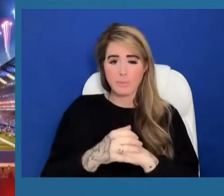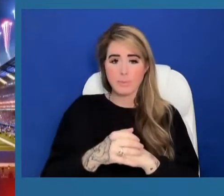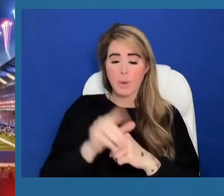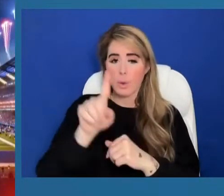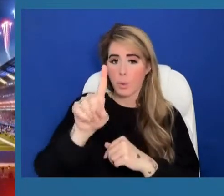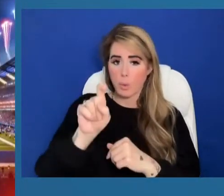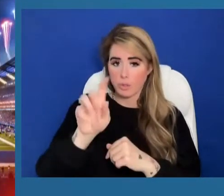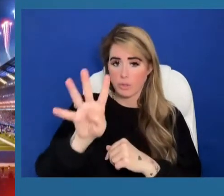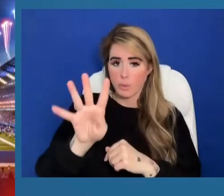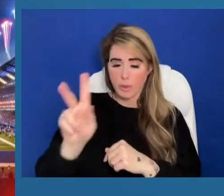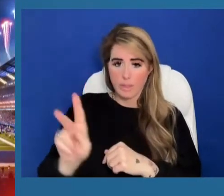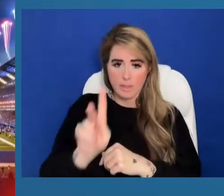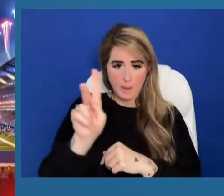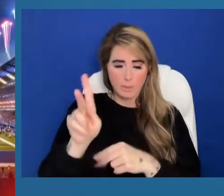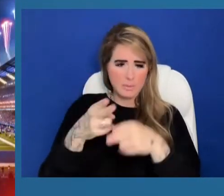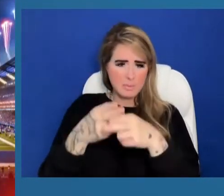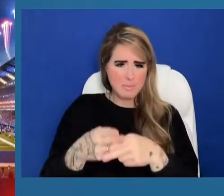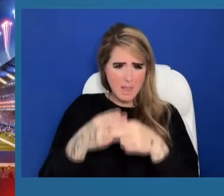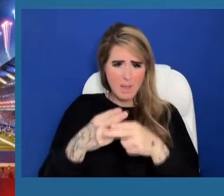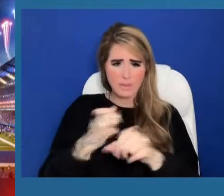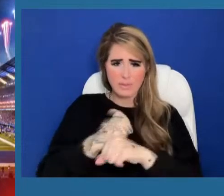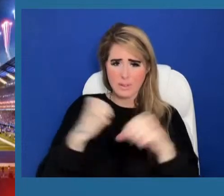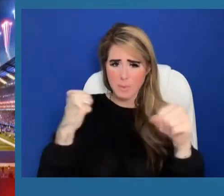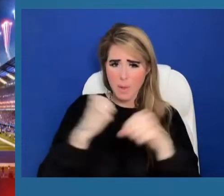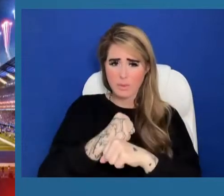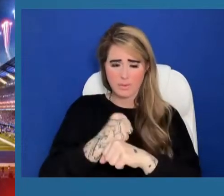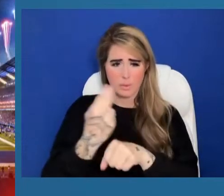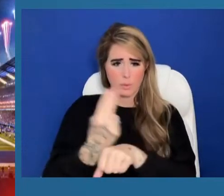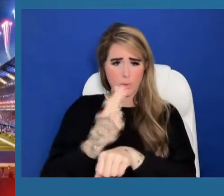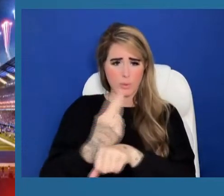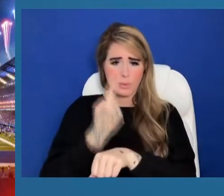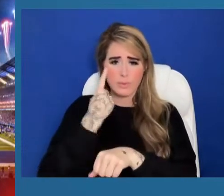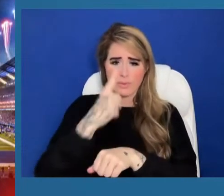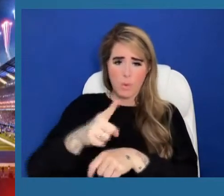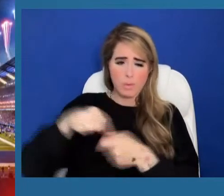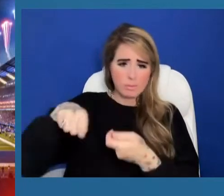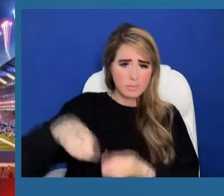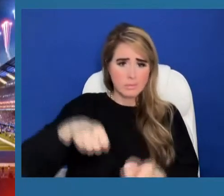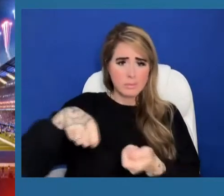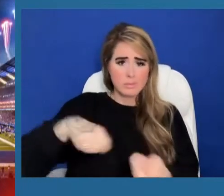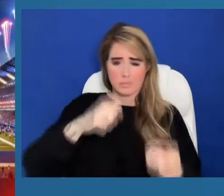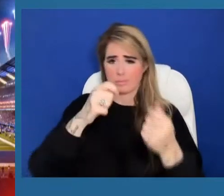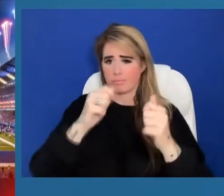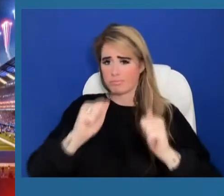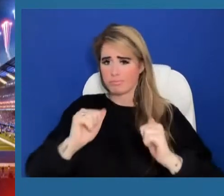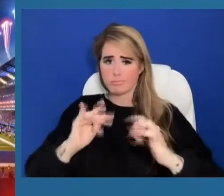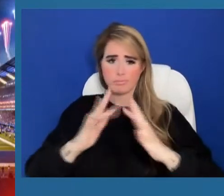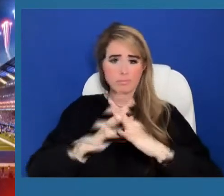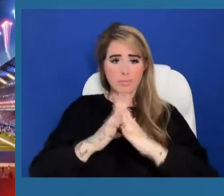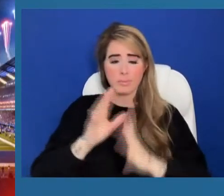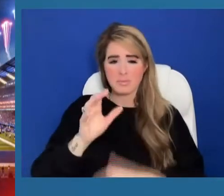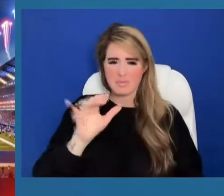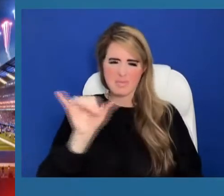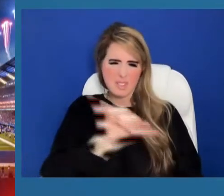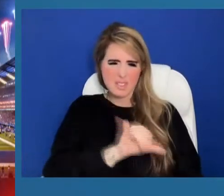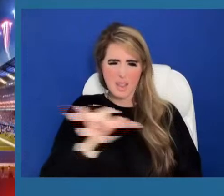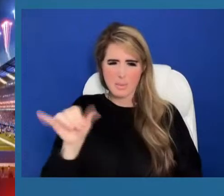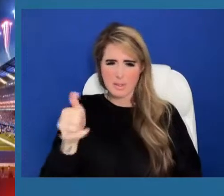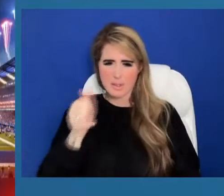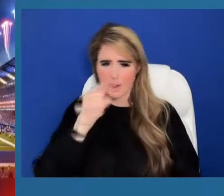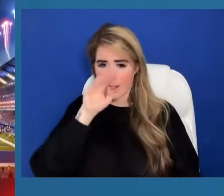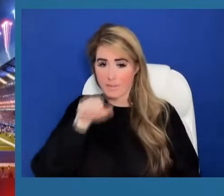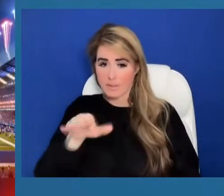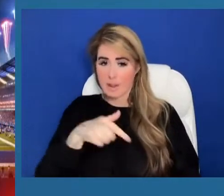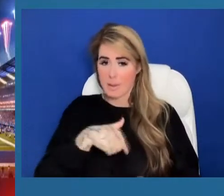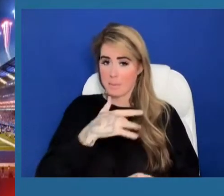104,000 pounds of explosives have been used for excavation, the equivalent of about 10 elephants. I guess I do all my measurements